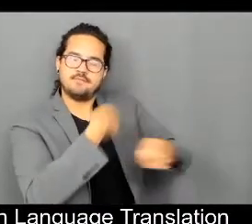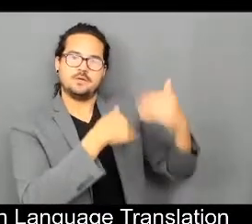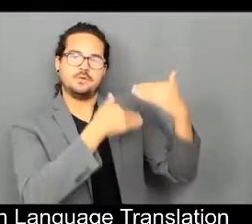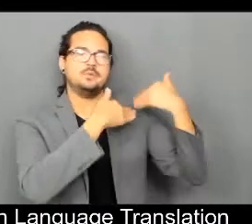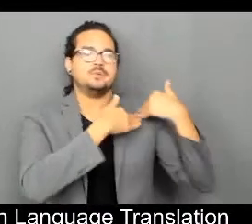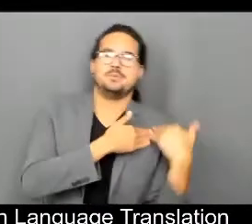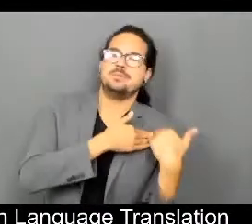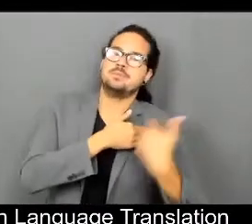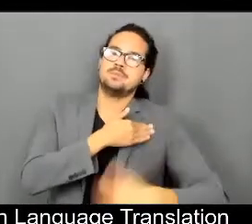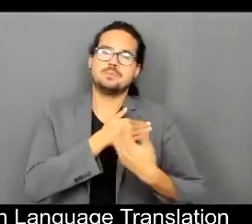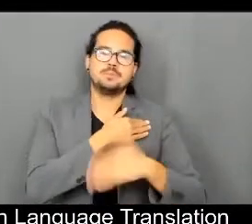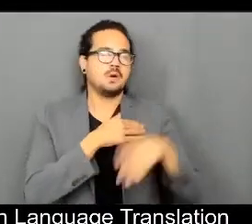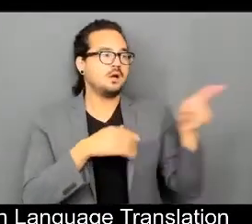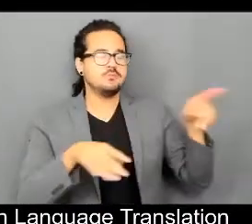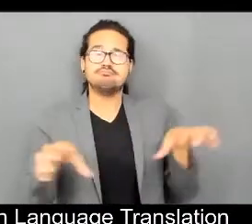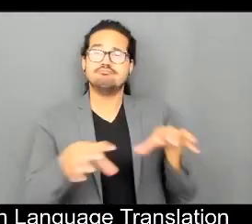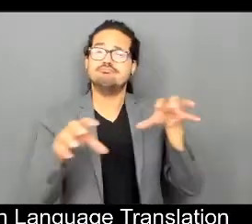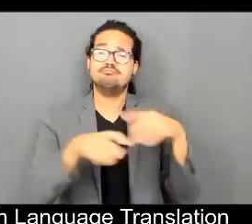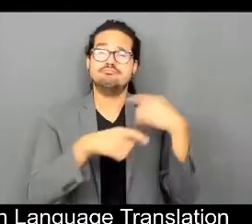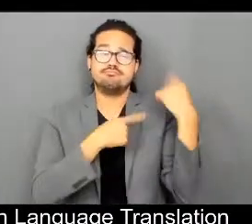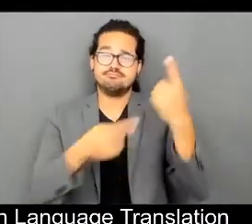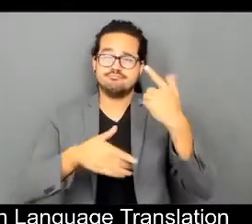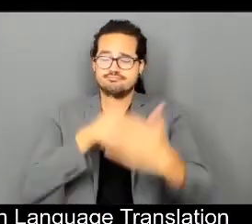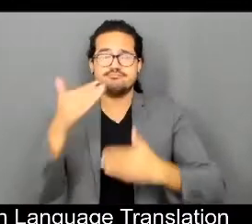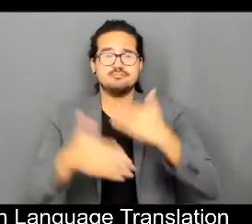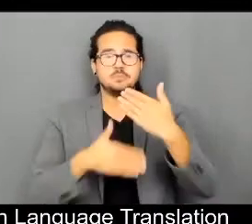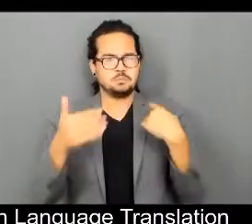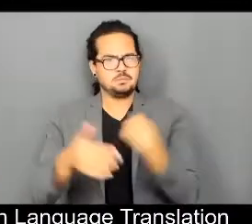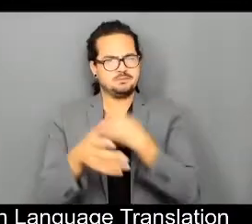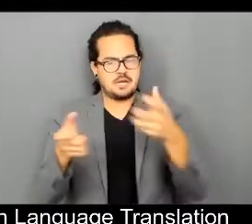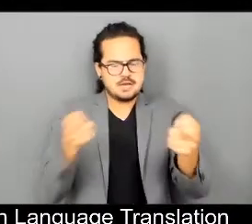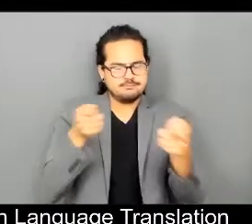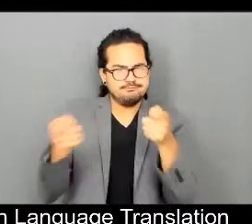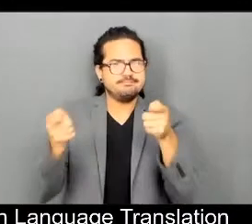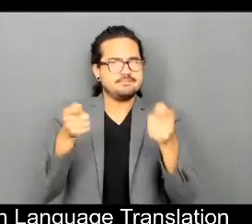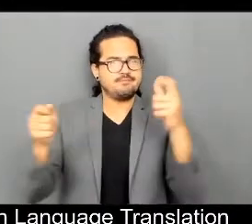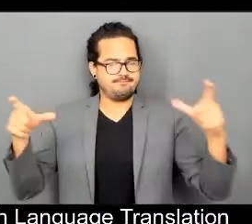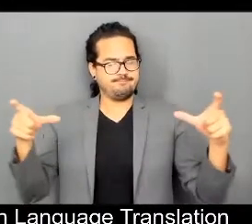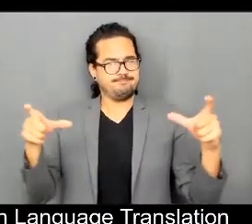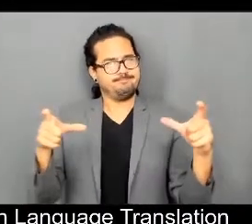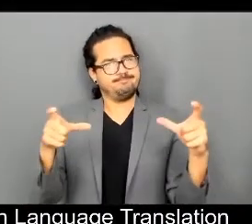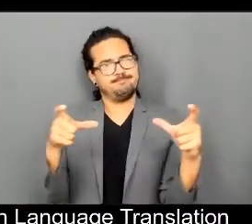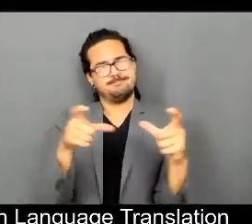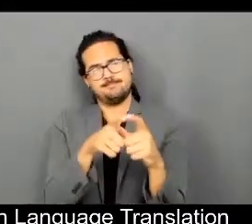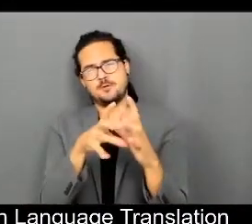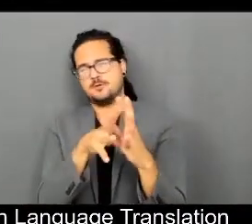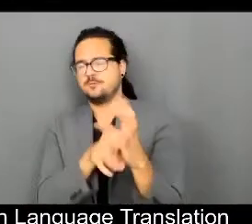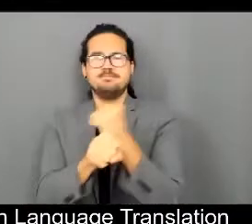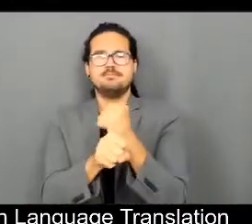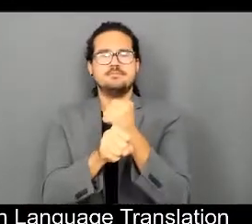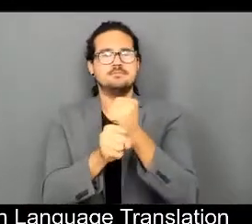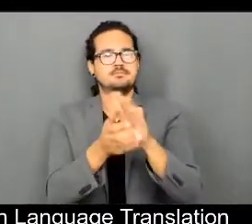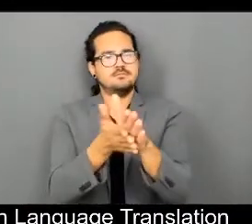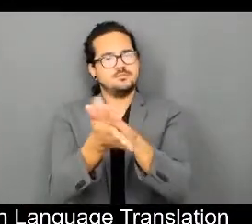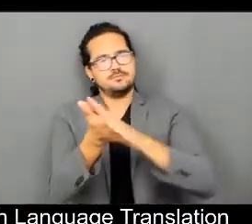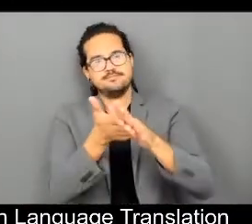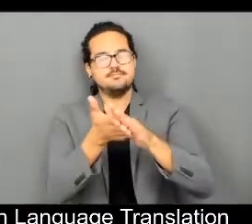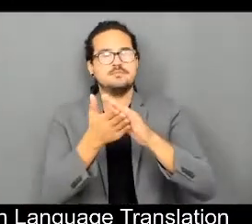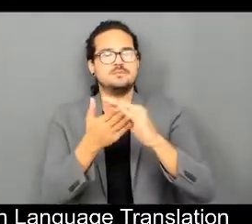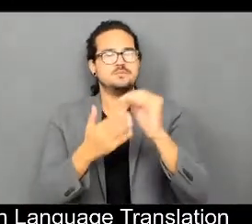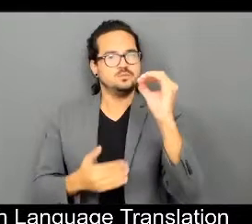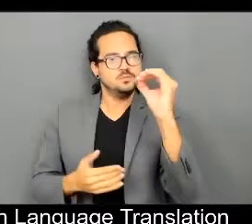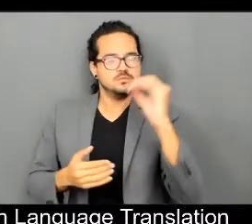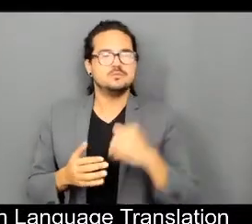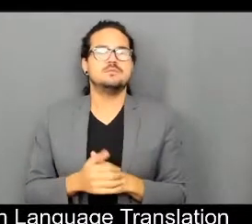right where it's at, and see it through to the end. There is going to be the smoke, the weather, the marine layer. Those